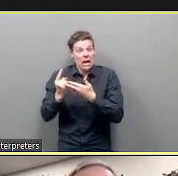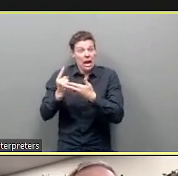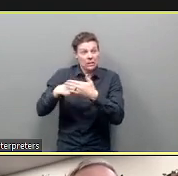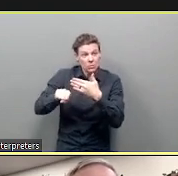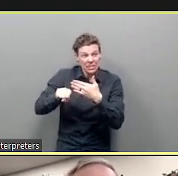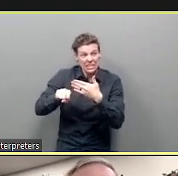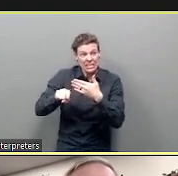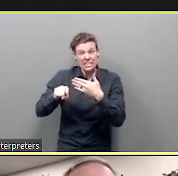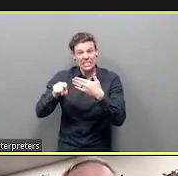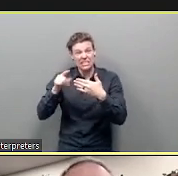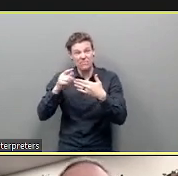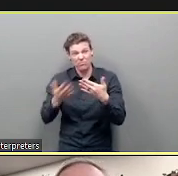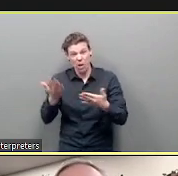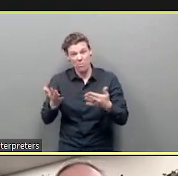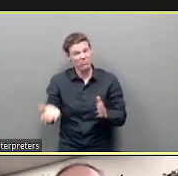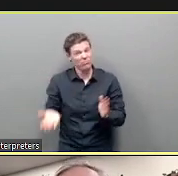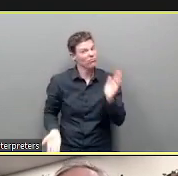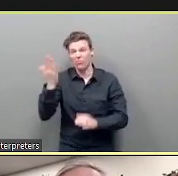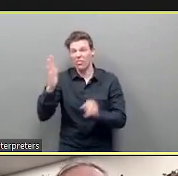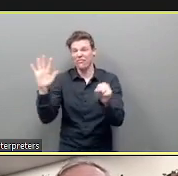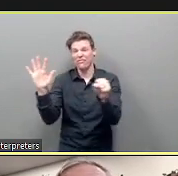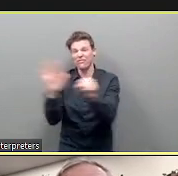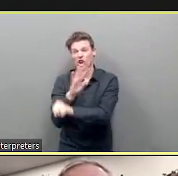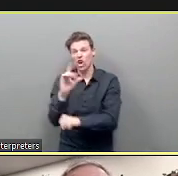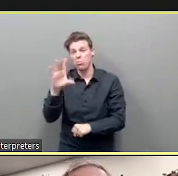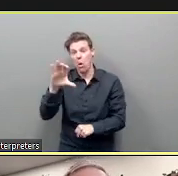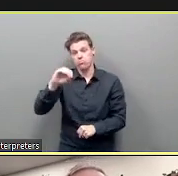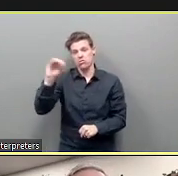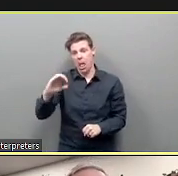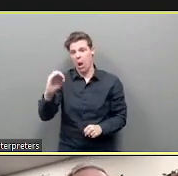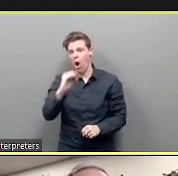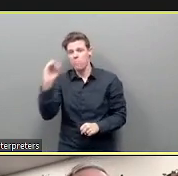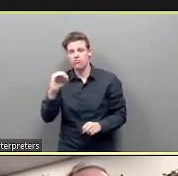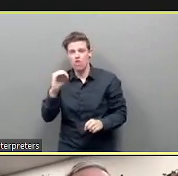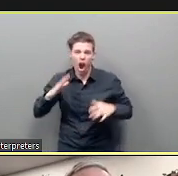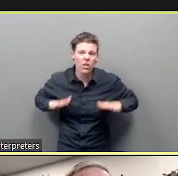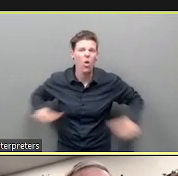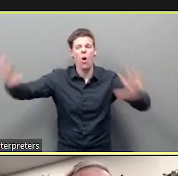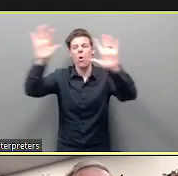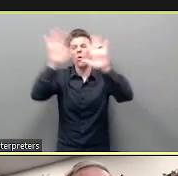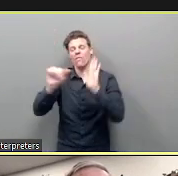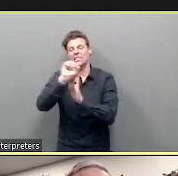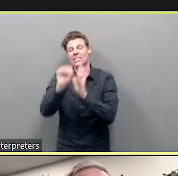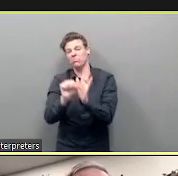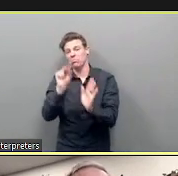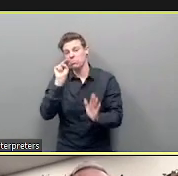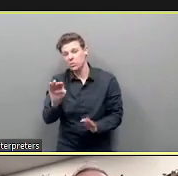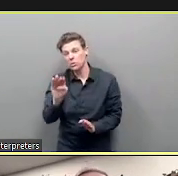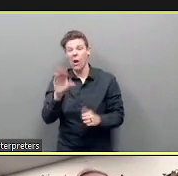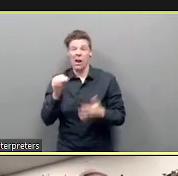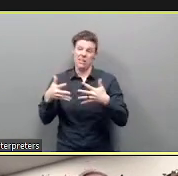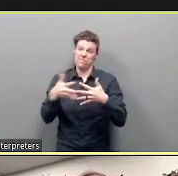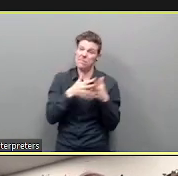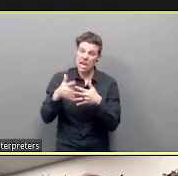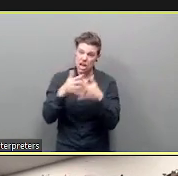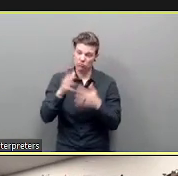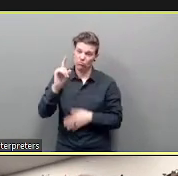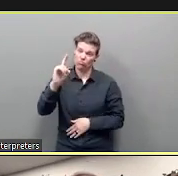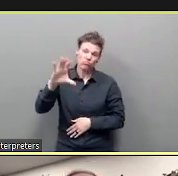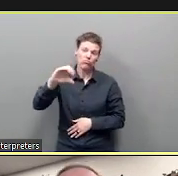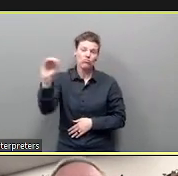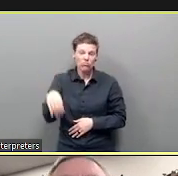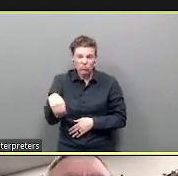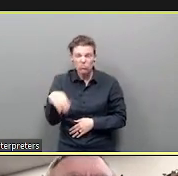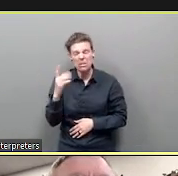cases of the new cases in our state. Next slide, please. This is the data we